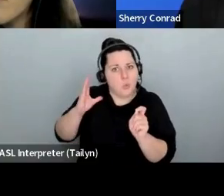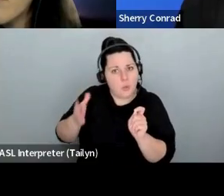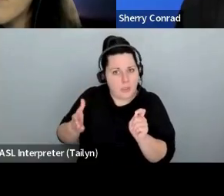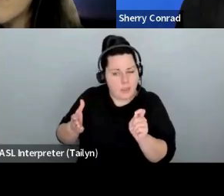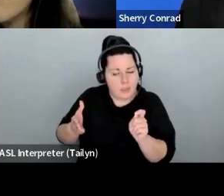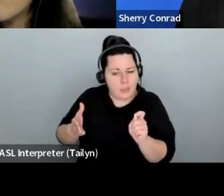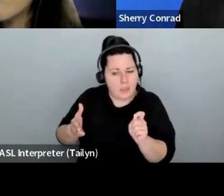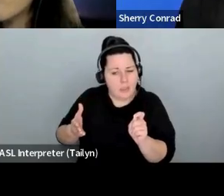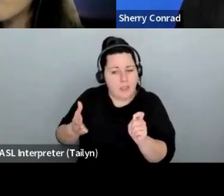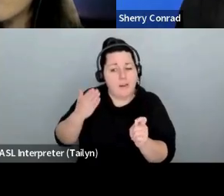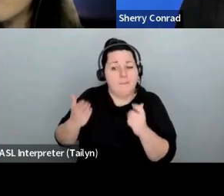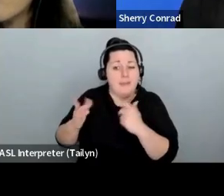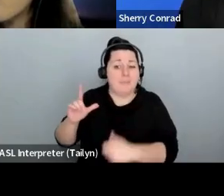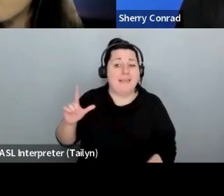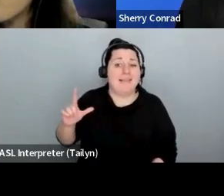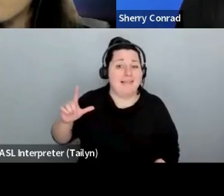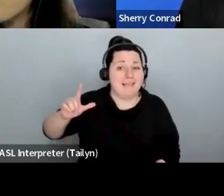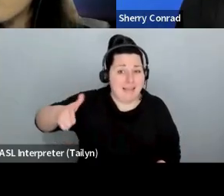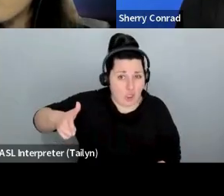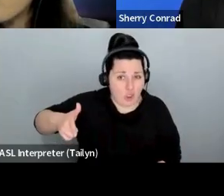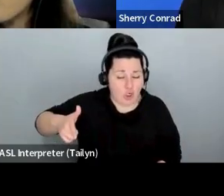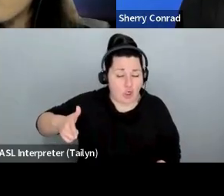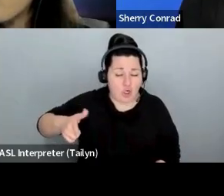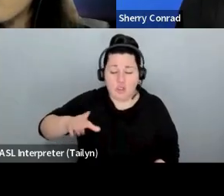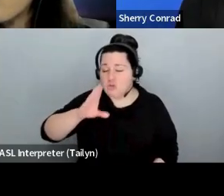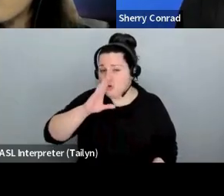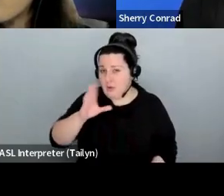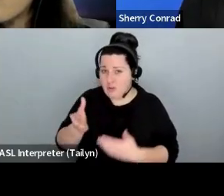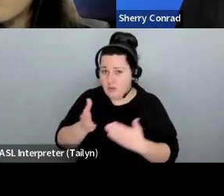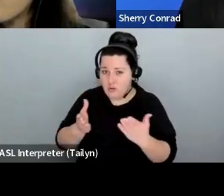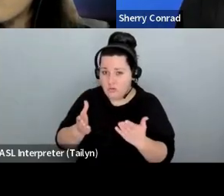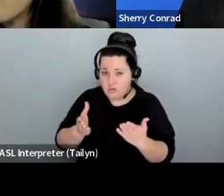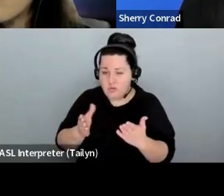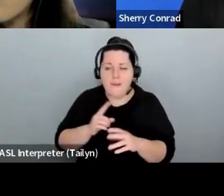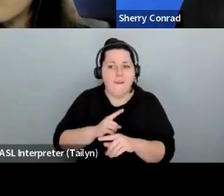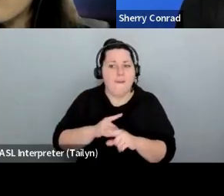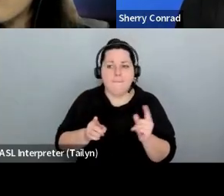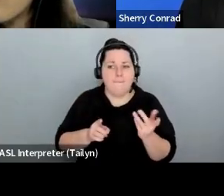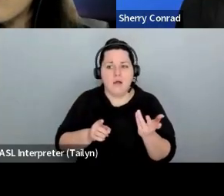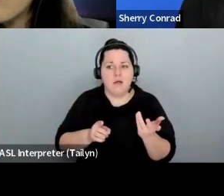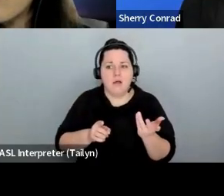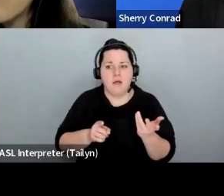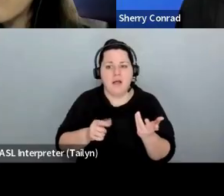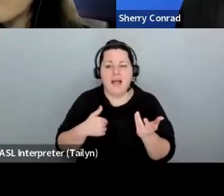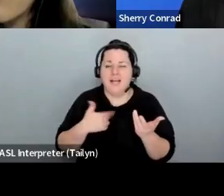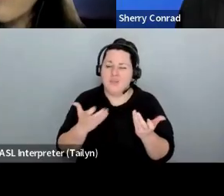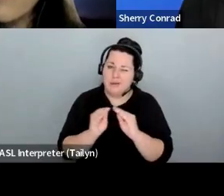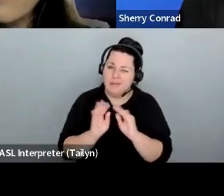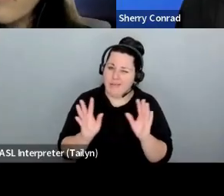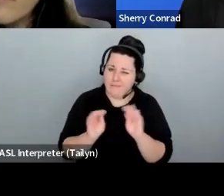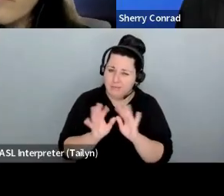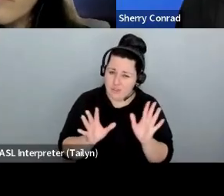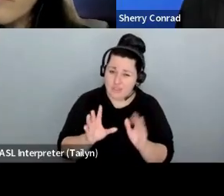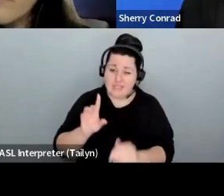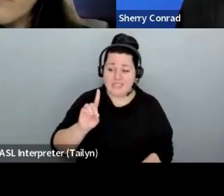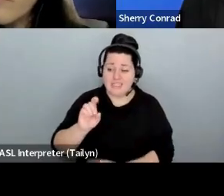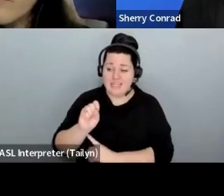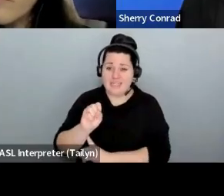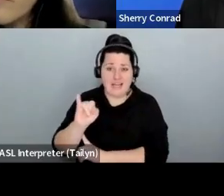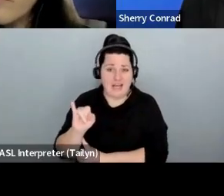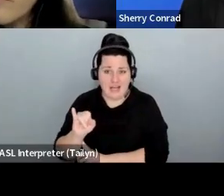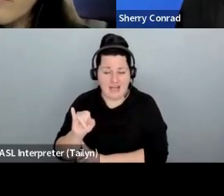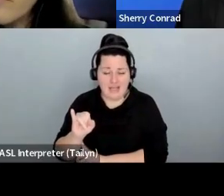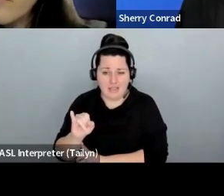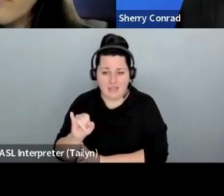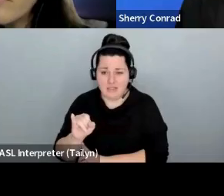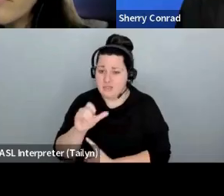that might lead to then that as a direct service. But I just want to get clarification that DSI does not